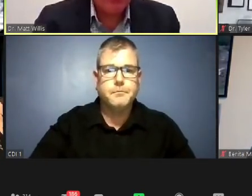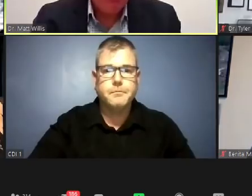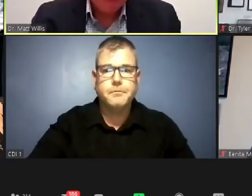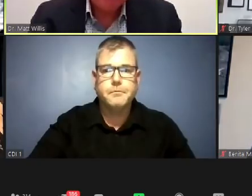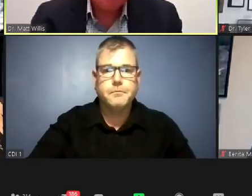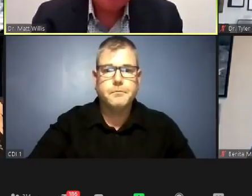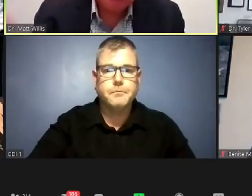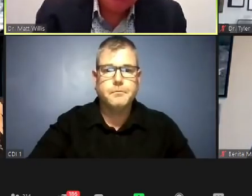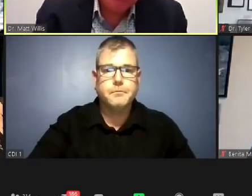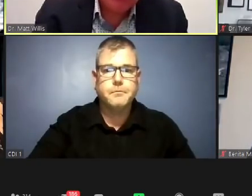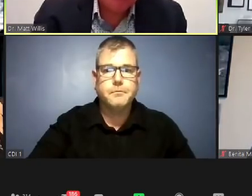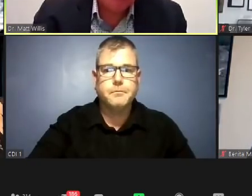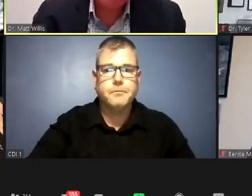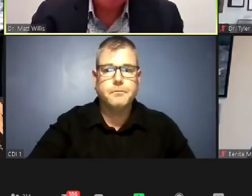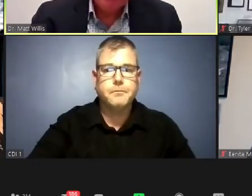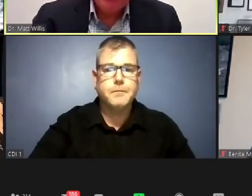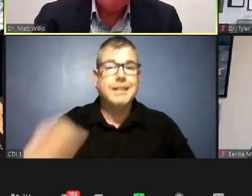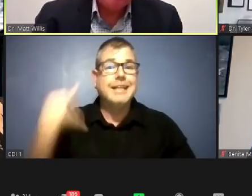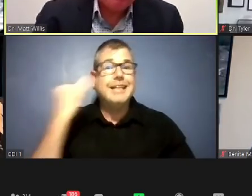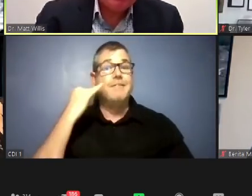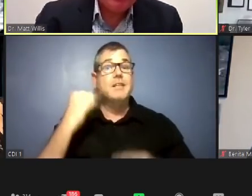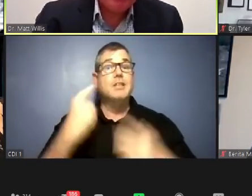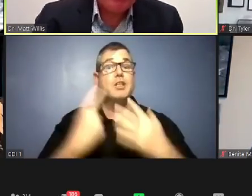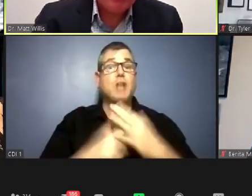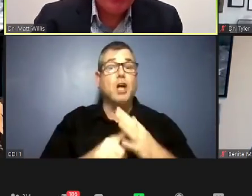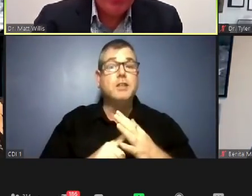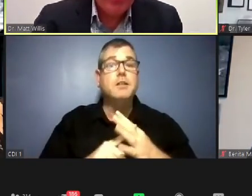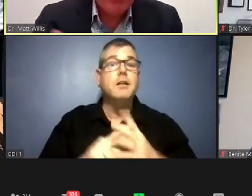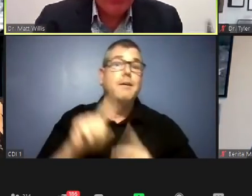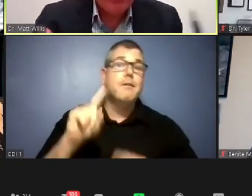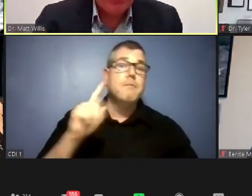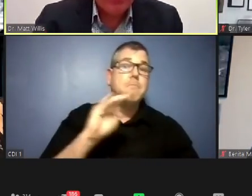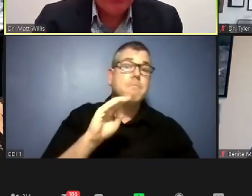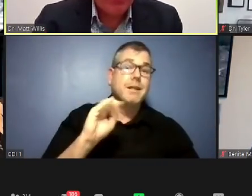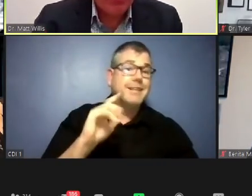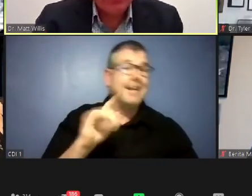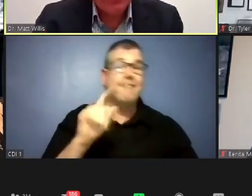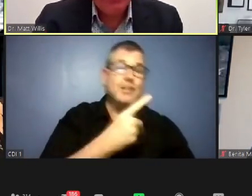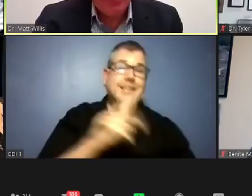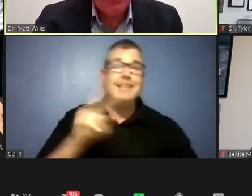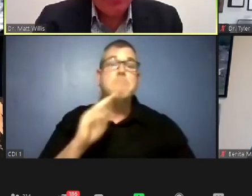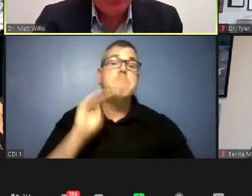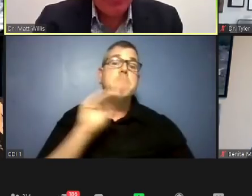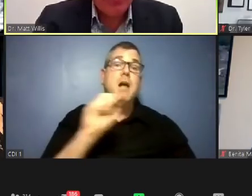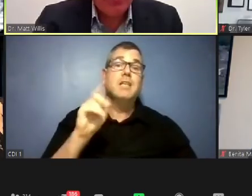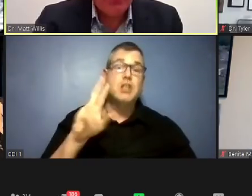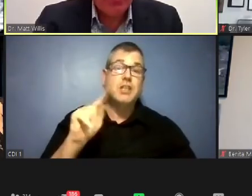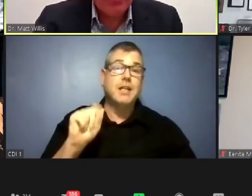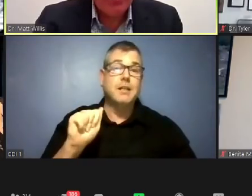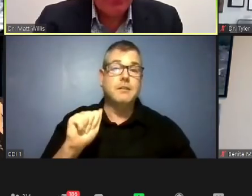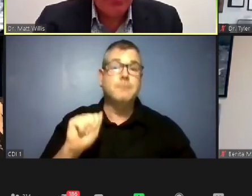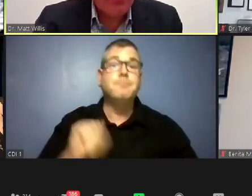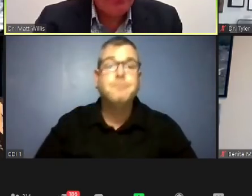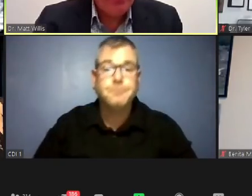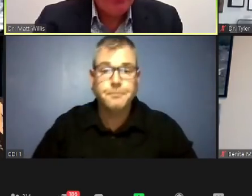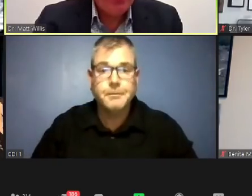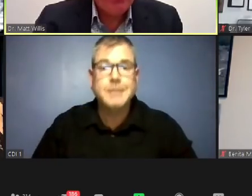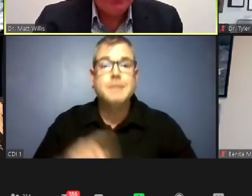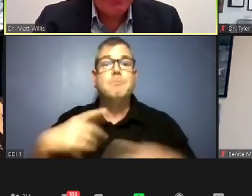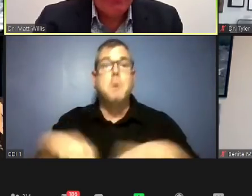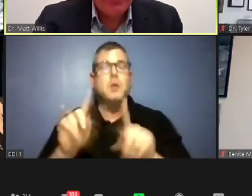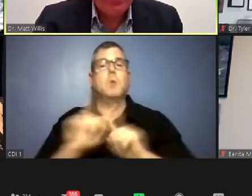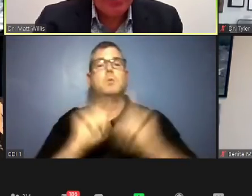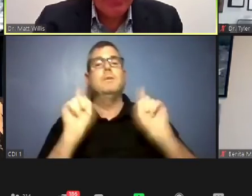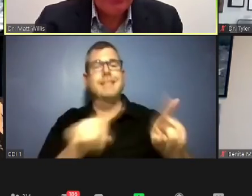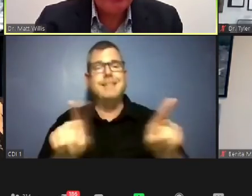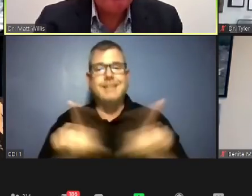versa. So you stick with the same one, and the best way to ensure that you're actually completely vaccinated is to really stick with where you first